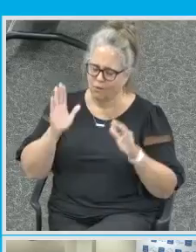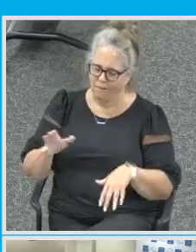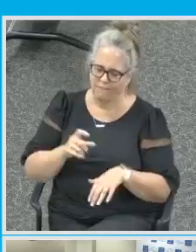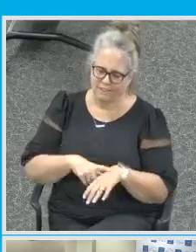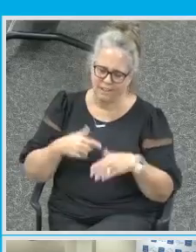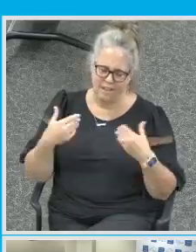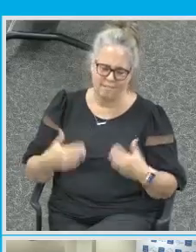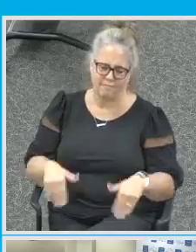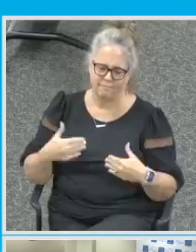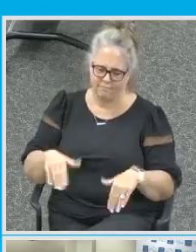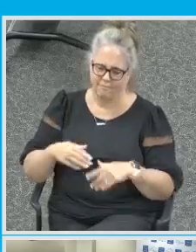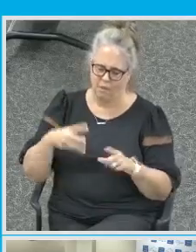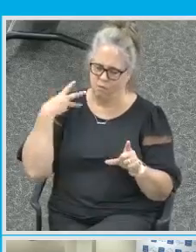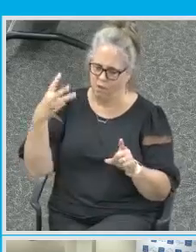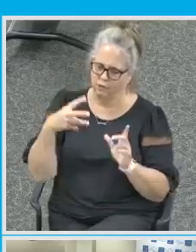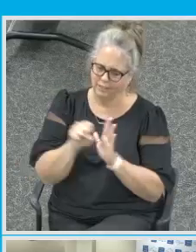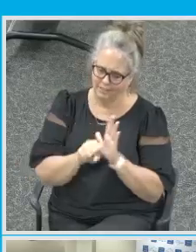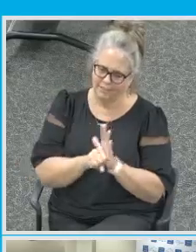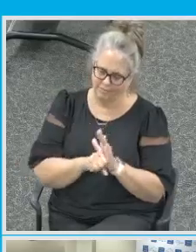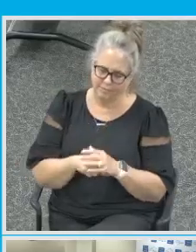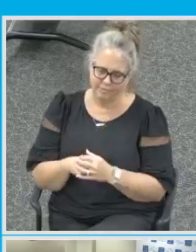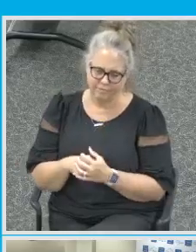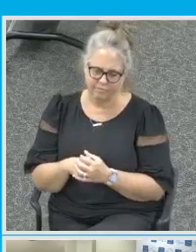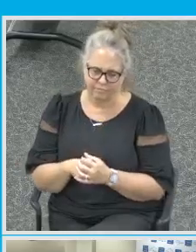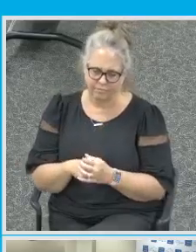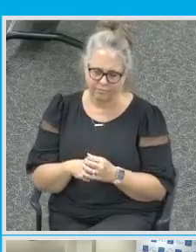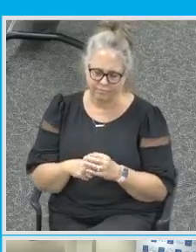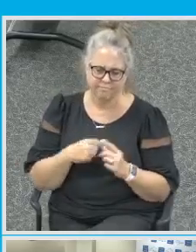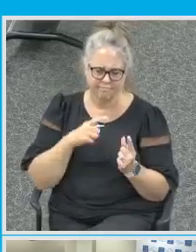my co-workers or colleagues better, and